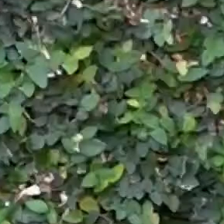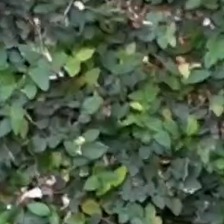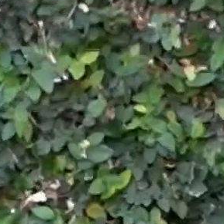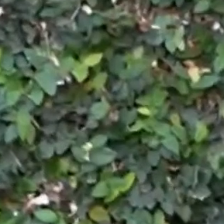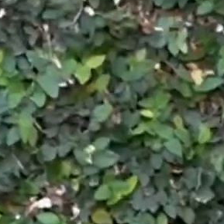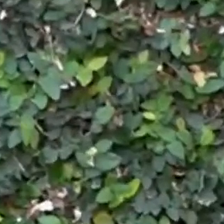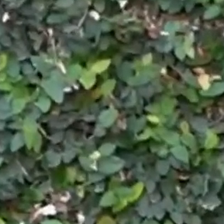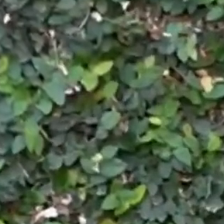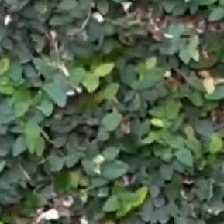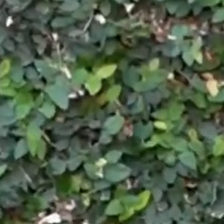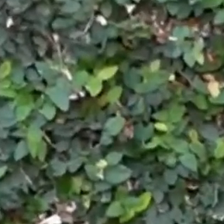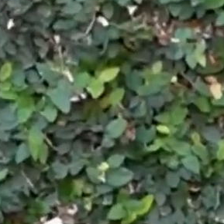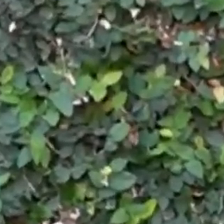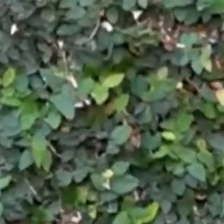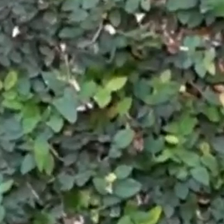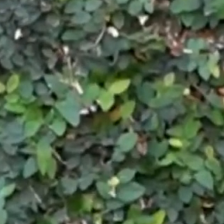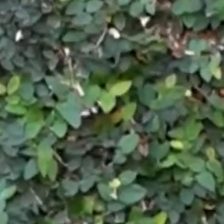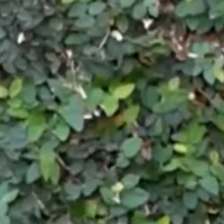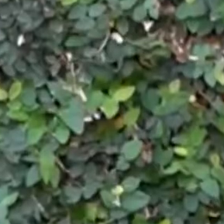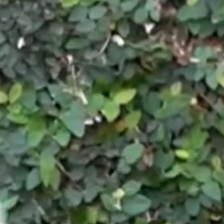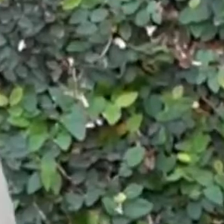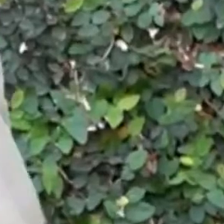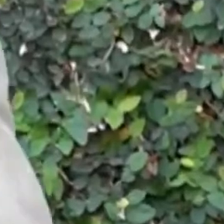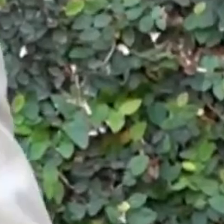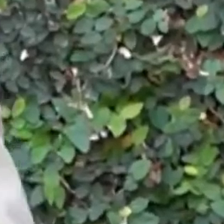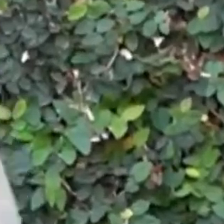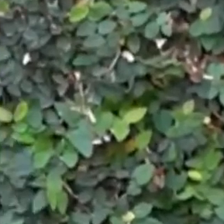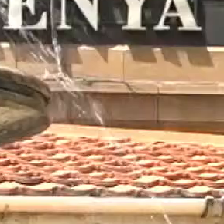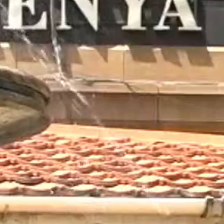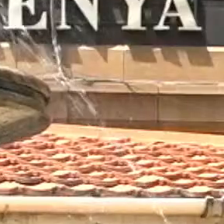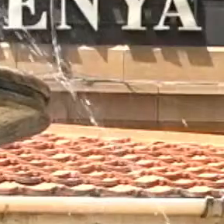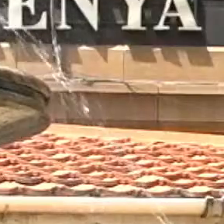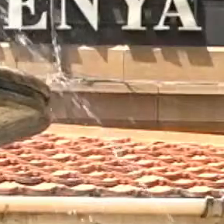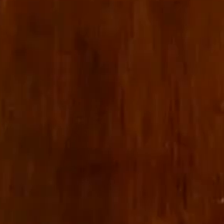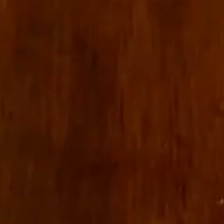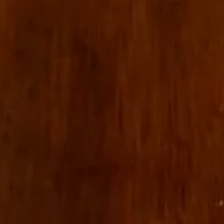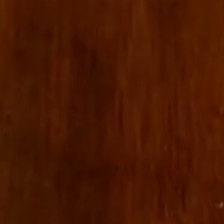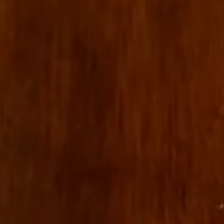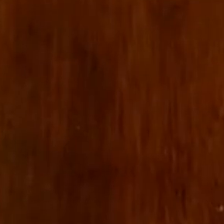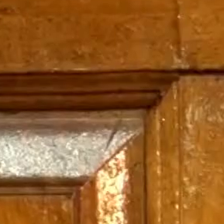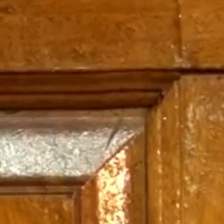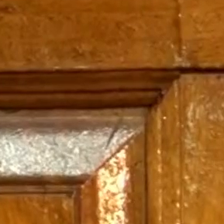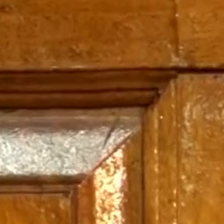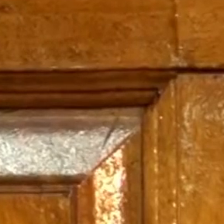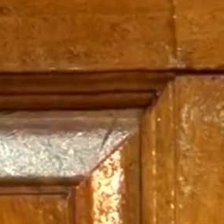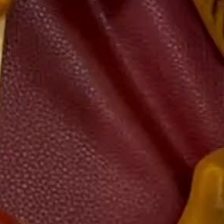solution to unanswered questions.